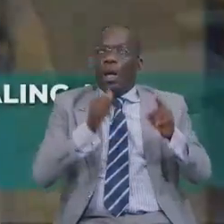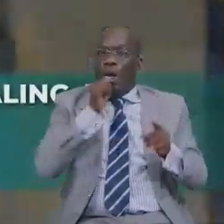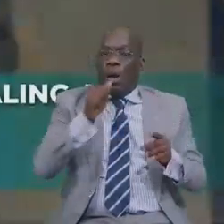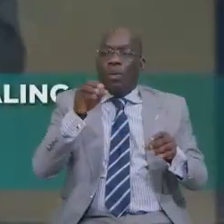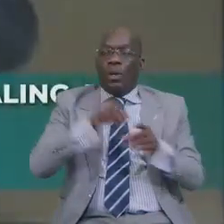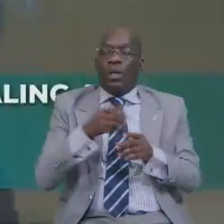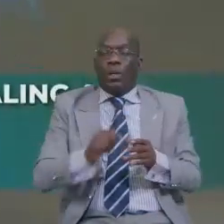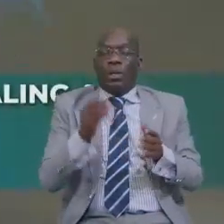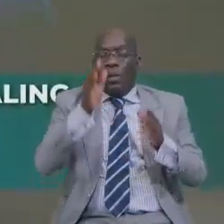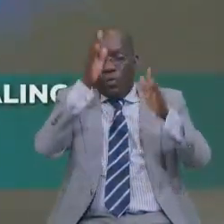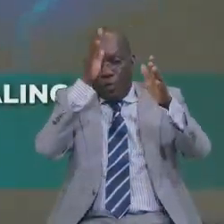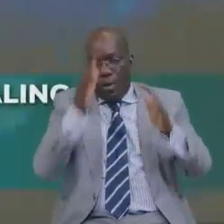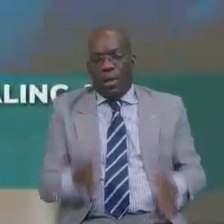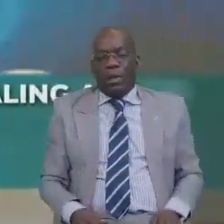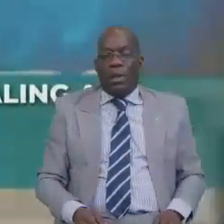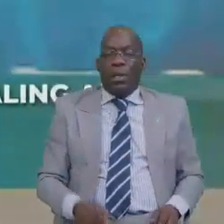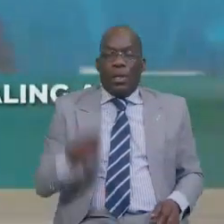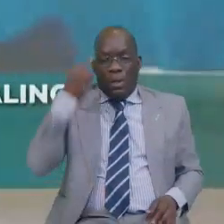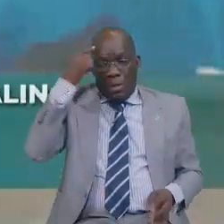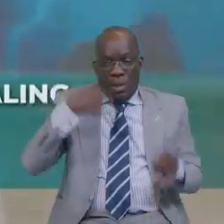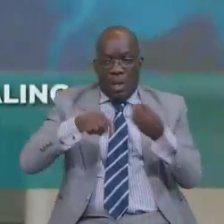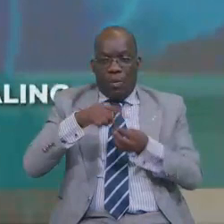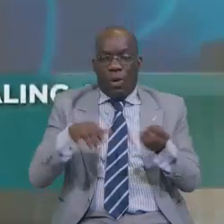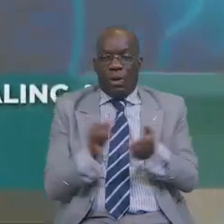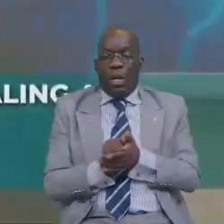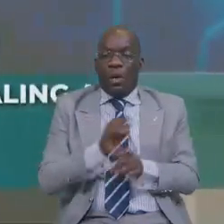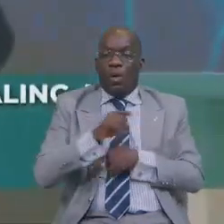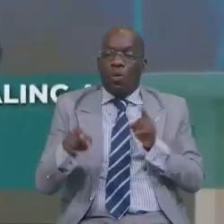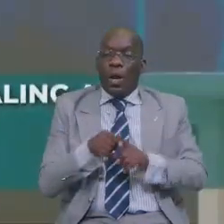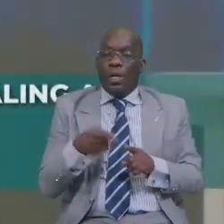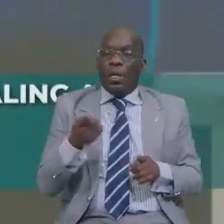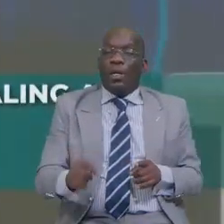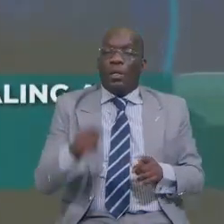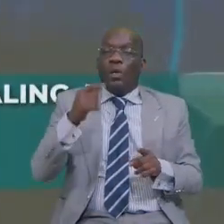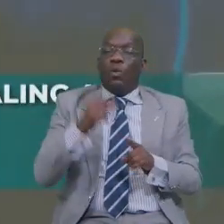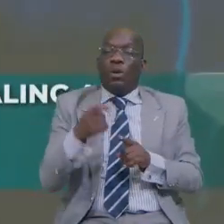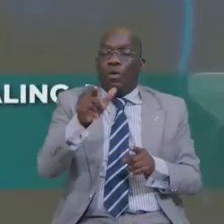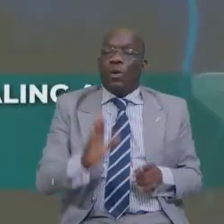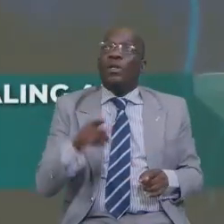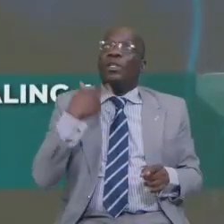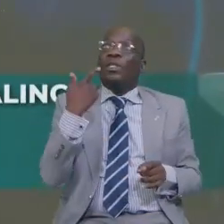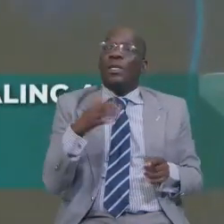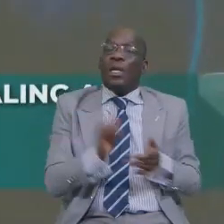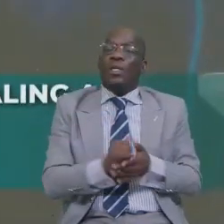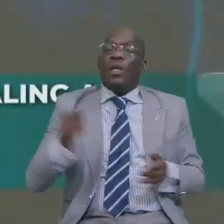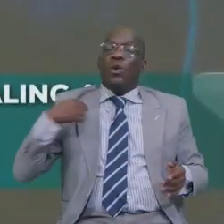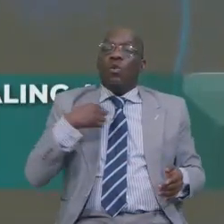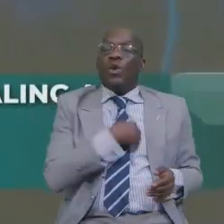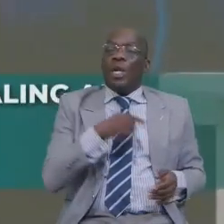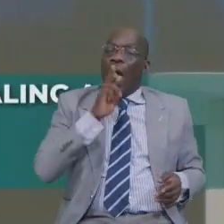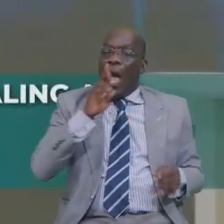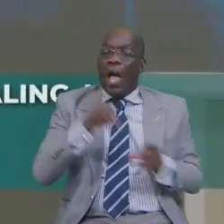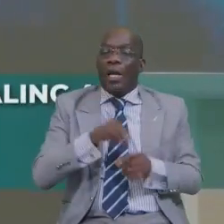Father. Let us think about that. When the word of God says we are in Christ. We